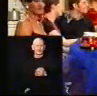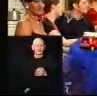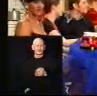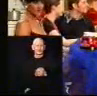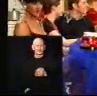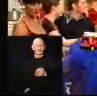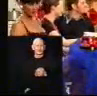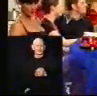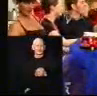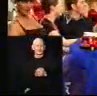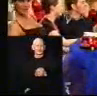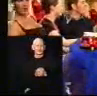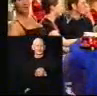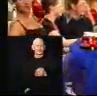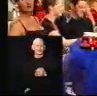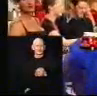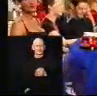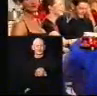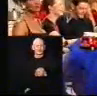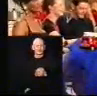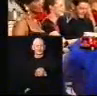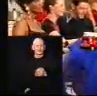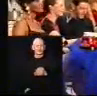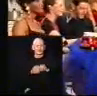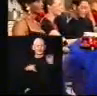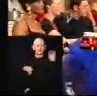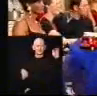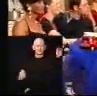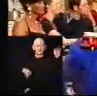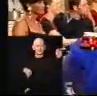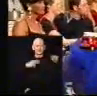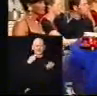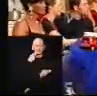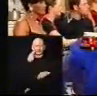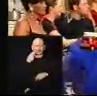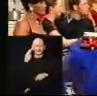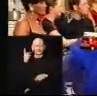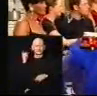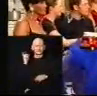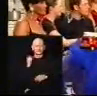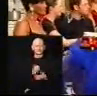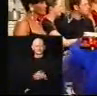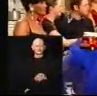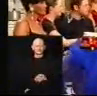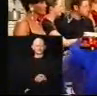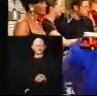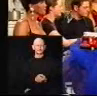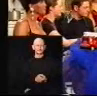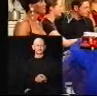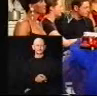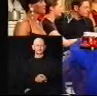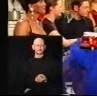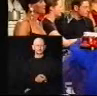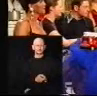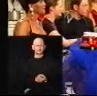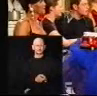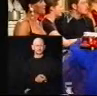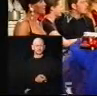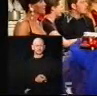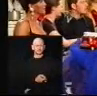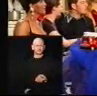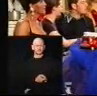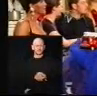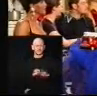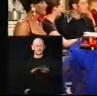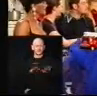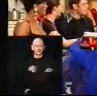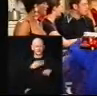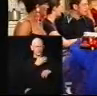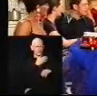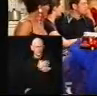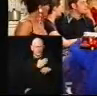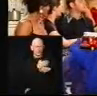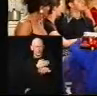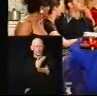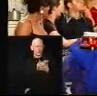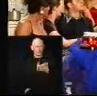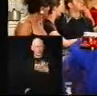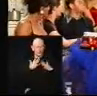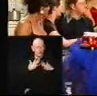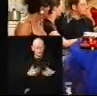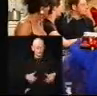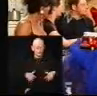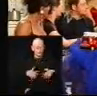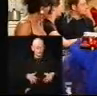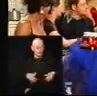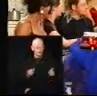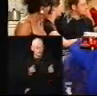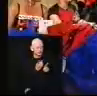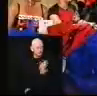no, no, no, no, no, no I can sing it for a dancer So are you basically working all in one costume And all that sort of stuff Are you charging over? are a of